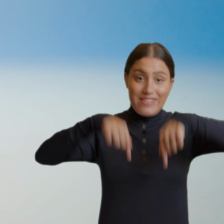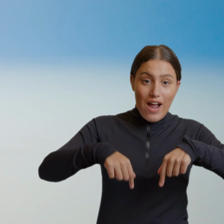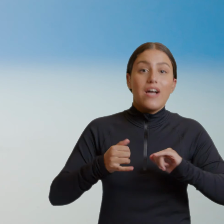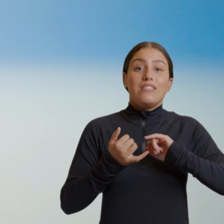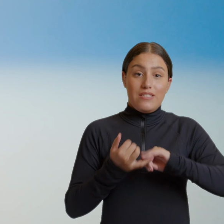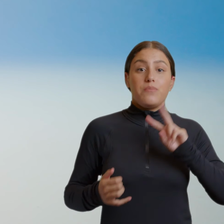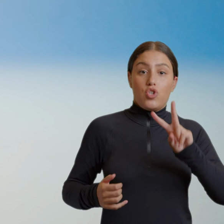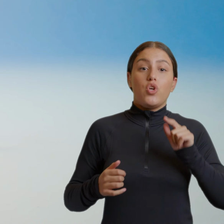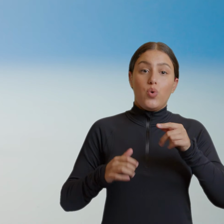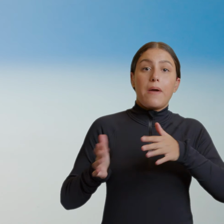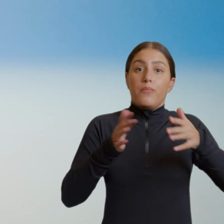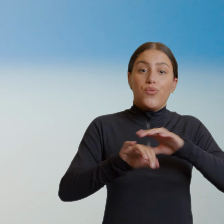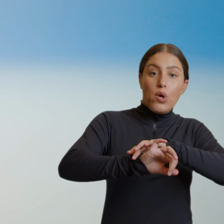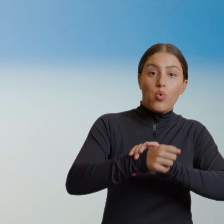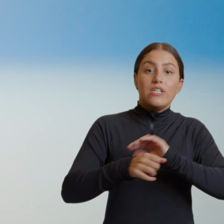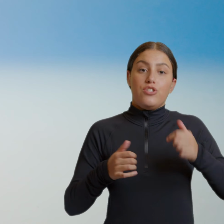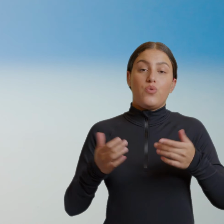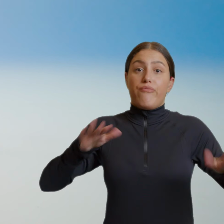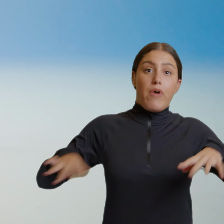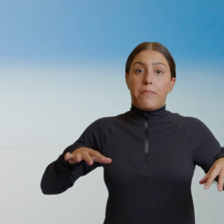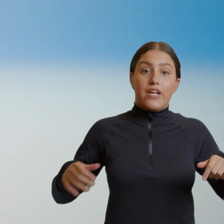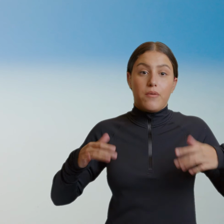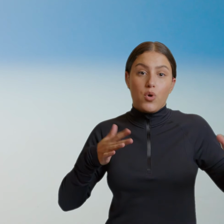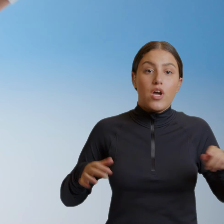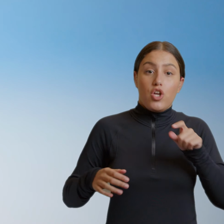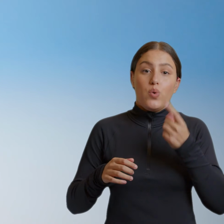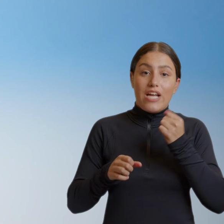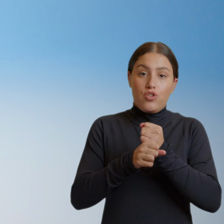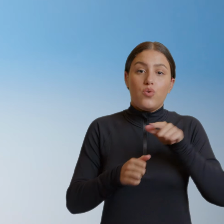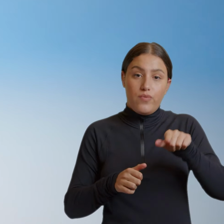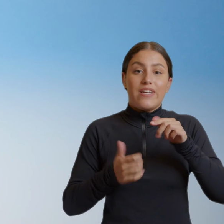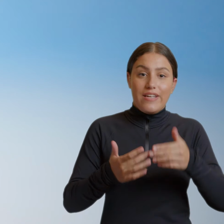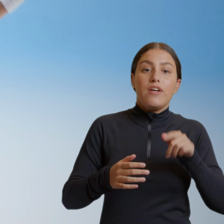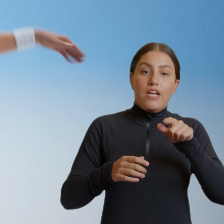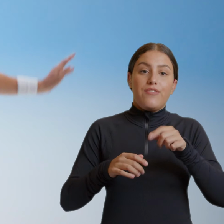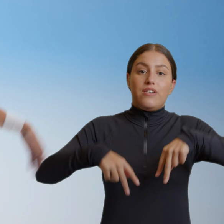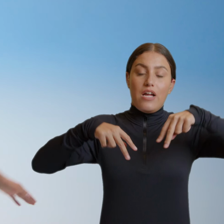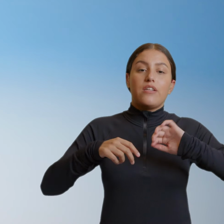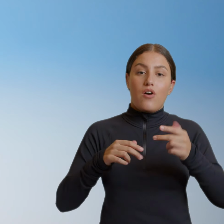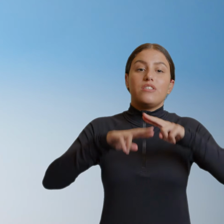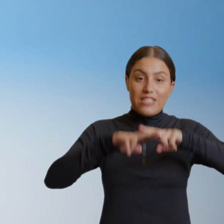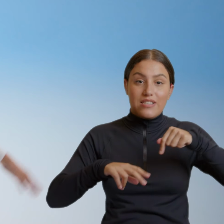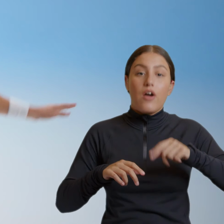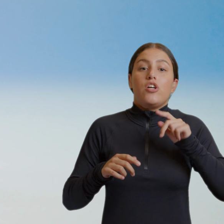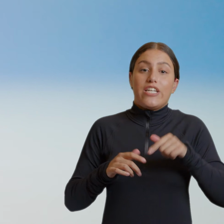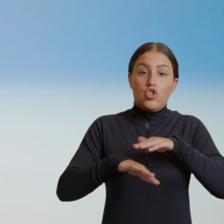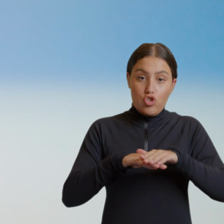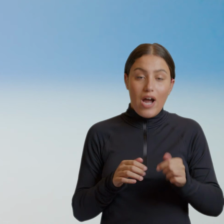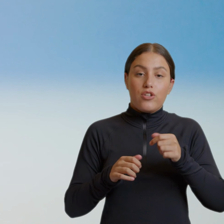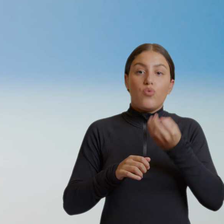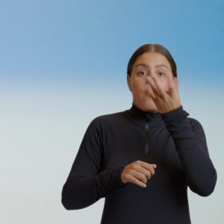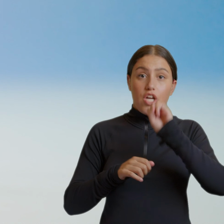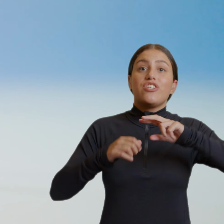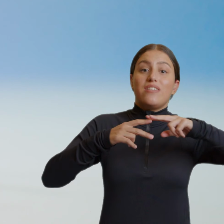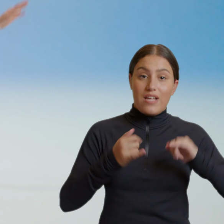Step two, you also move your wrists with it to get the flappy movement. You can do this either if you're standing up, you can do this if you're sitting down. Let's try